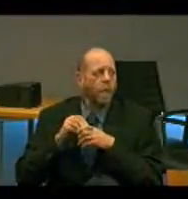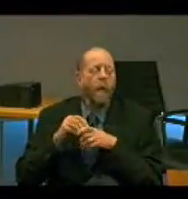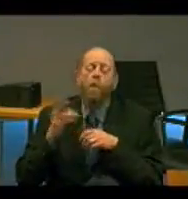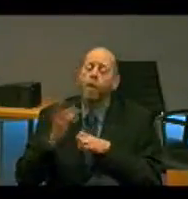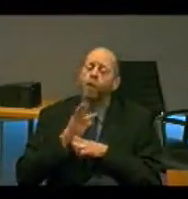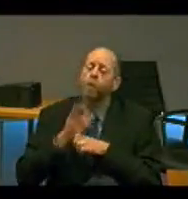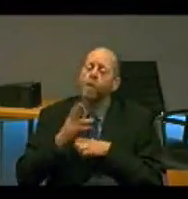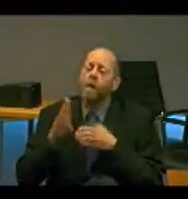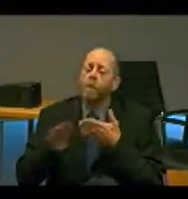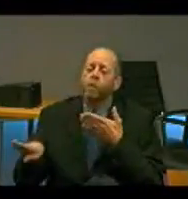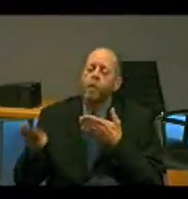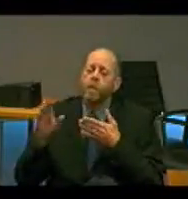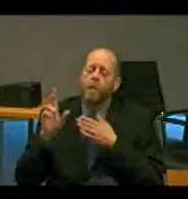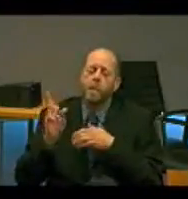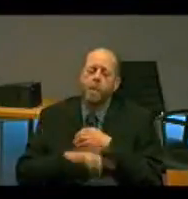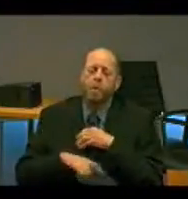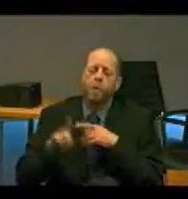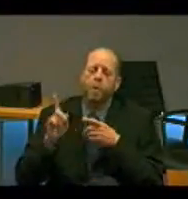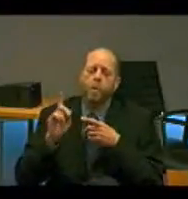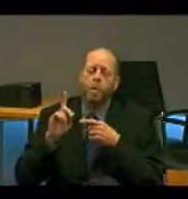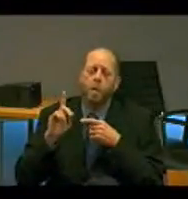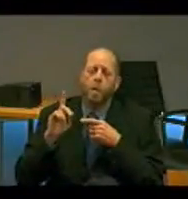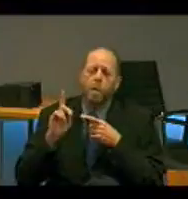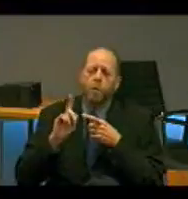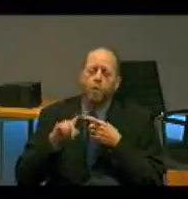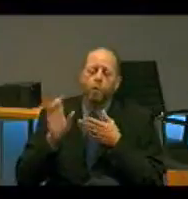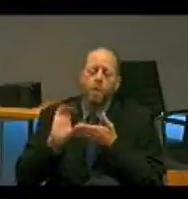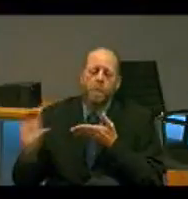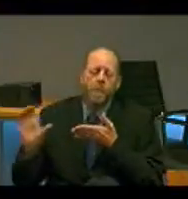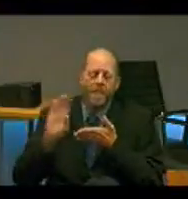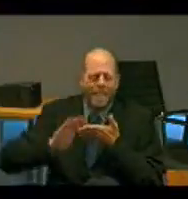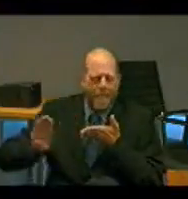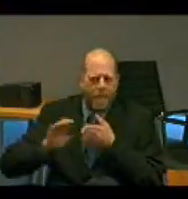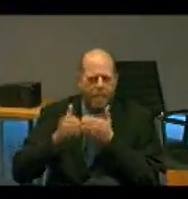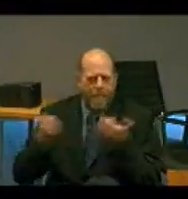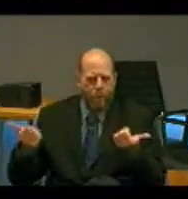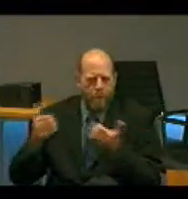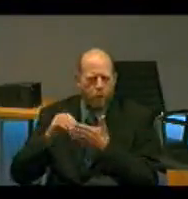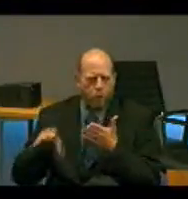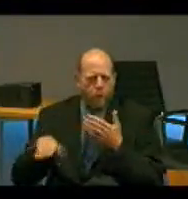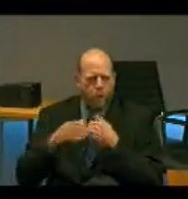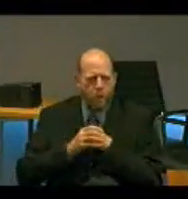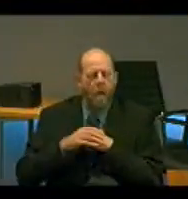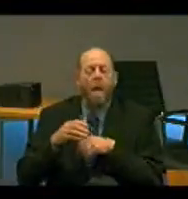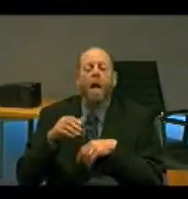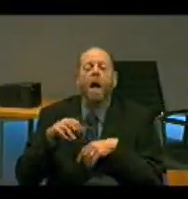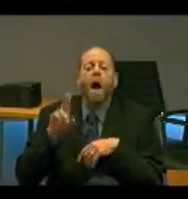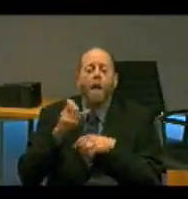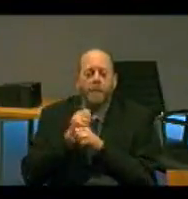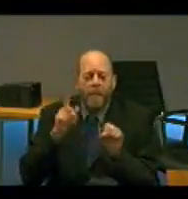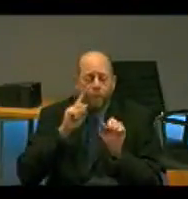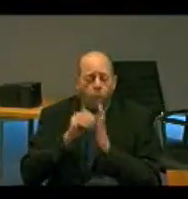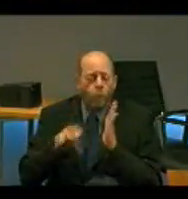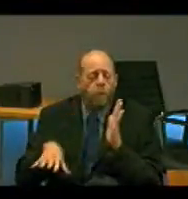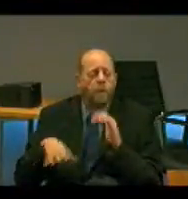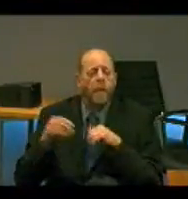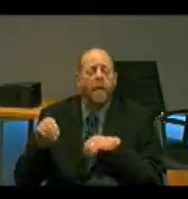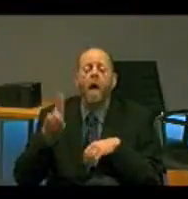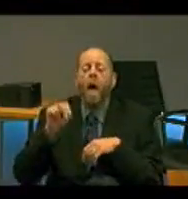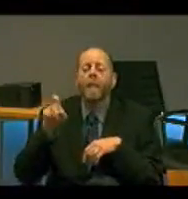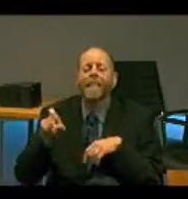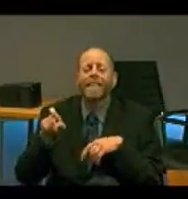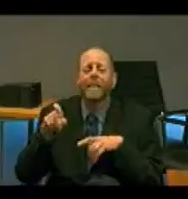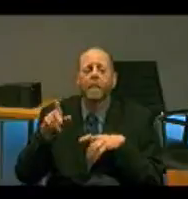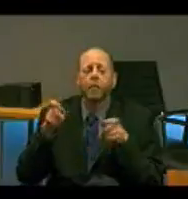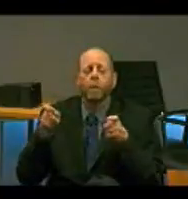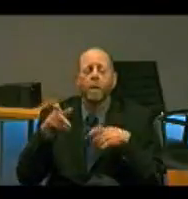the use of exclusionary discipline to unnecessarily segregate students, the use of disciplinary practices that are harmful and unsafe for students, and the unnecessary treatment